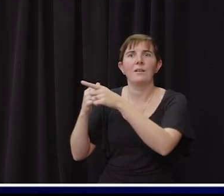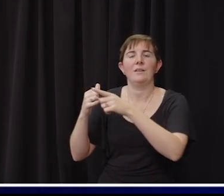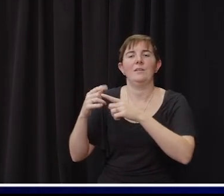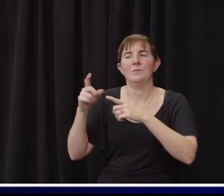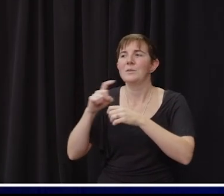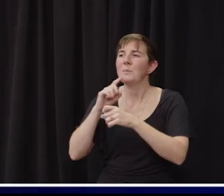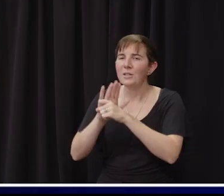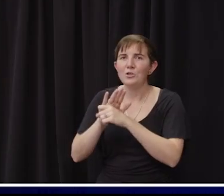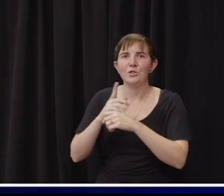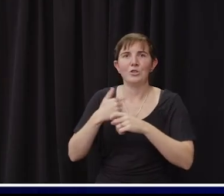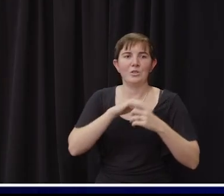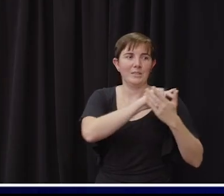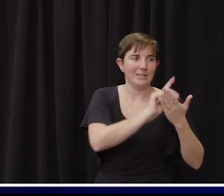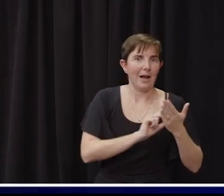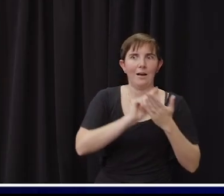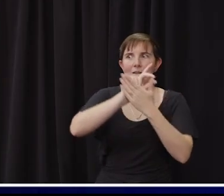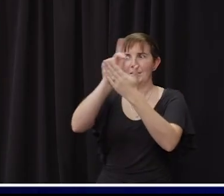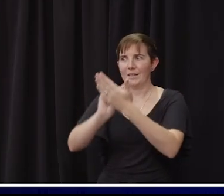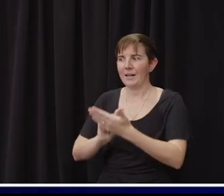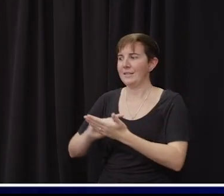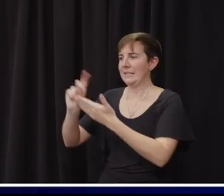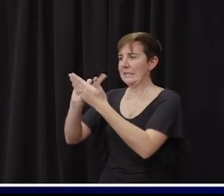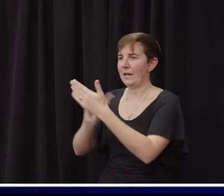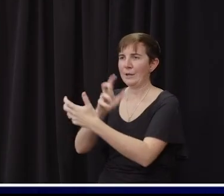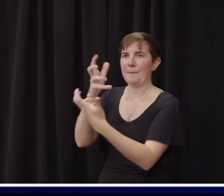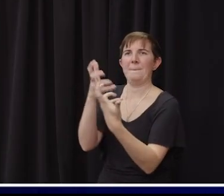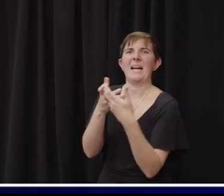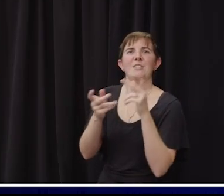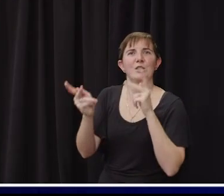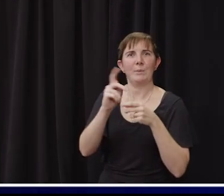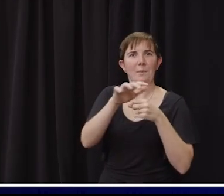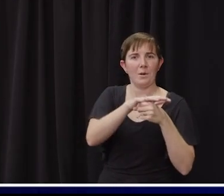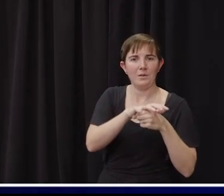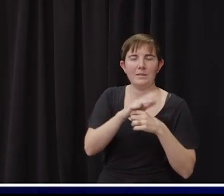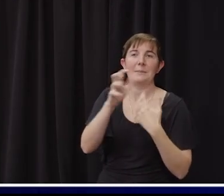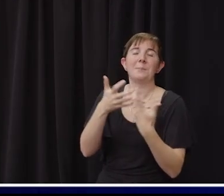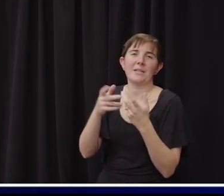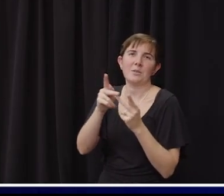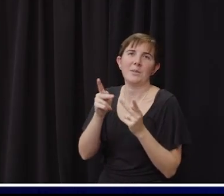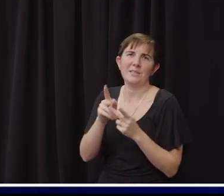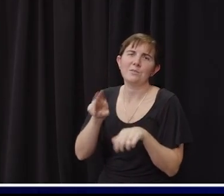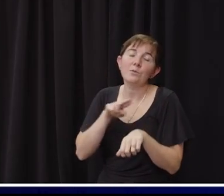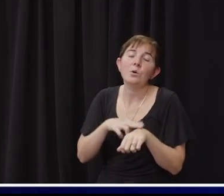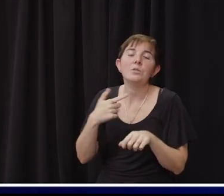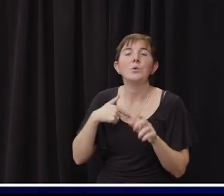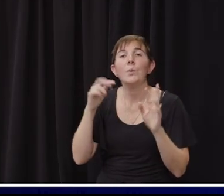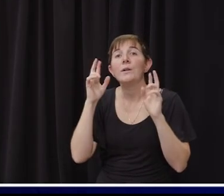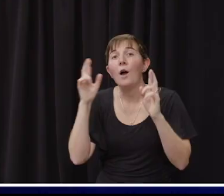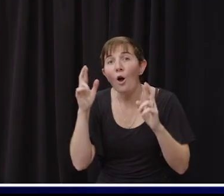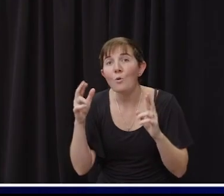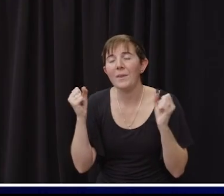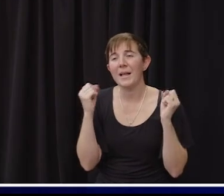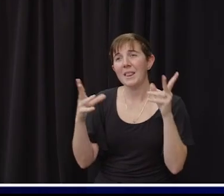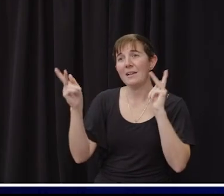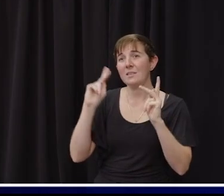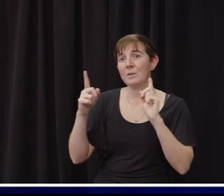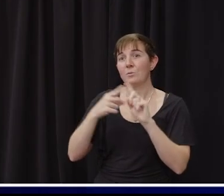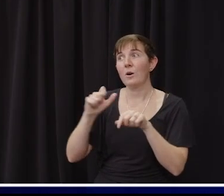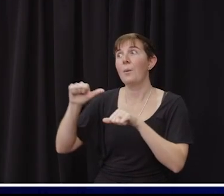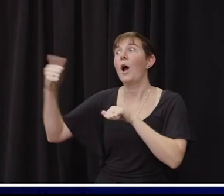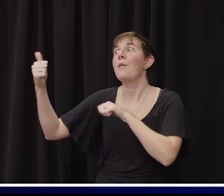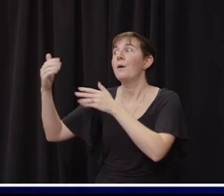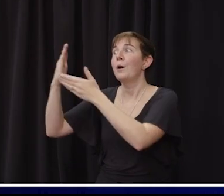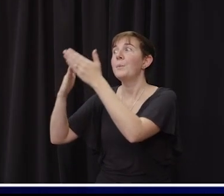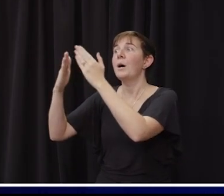design places for the people and for the place. Now, of course, we hope that lots of people from other parts of the country